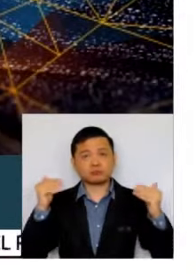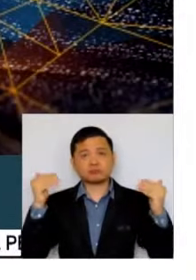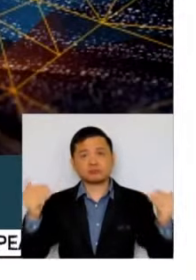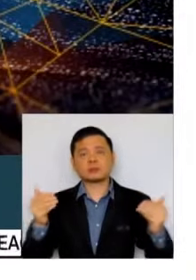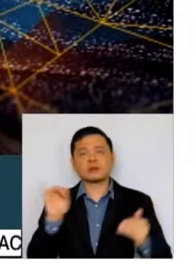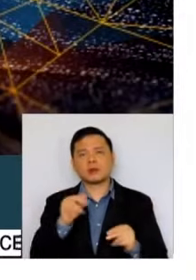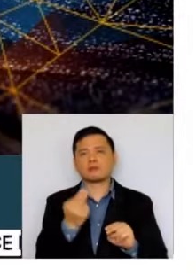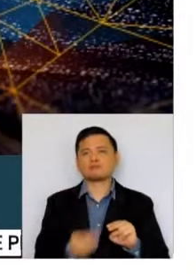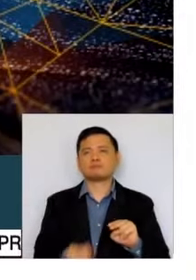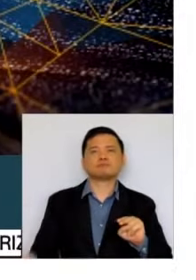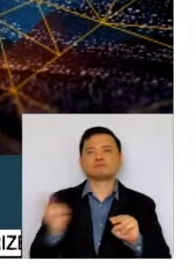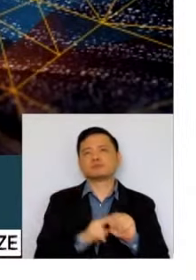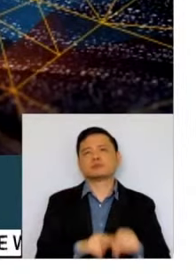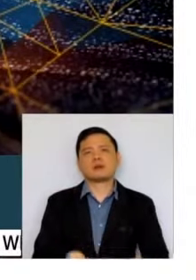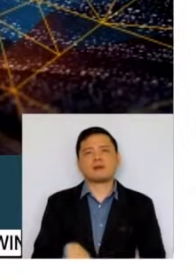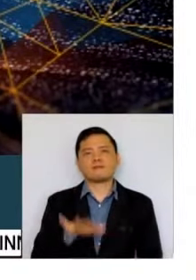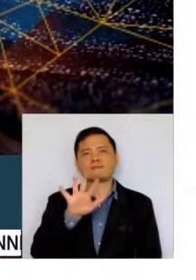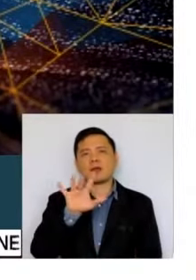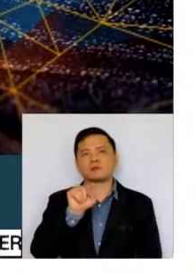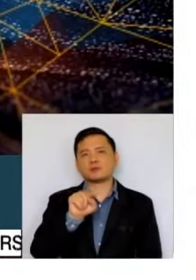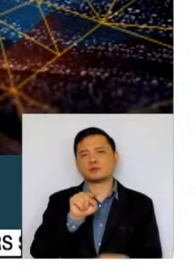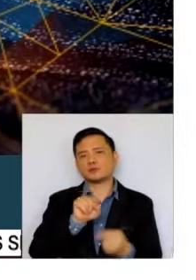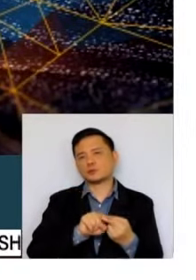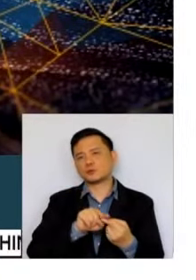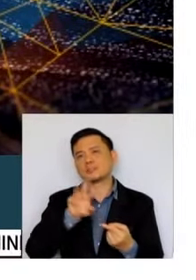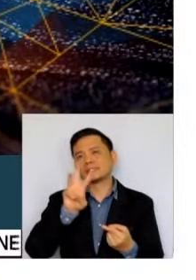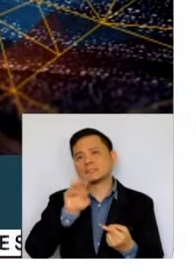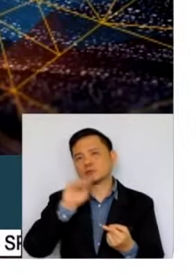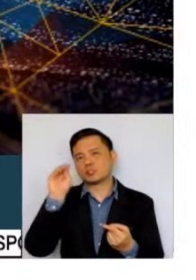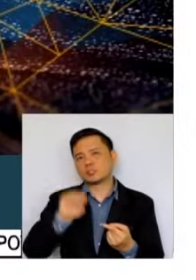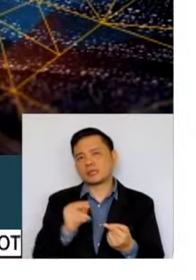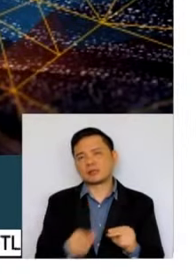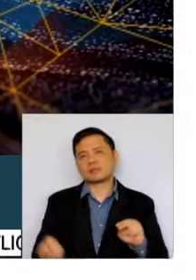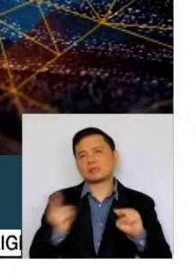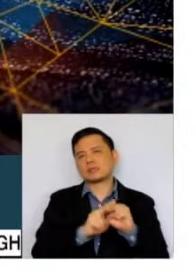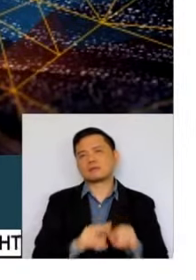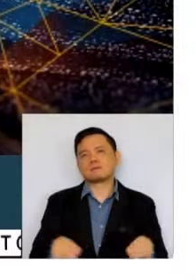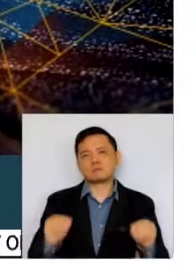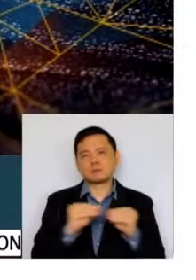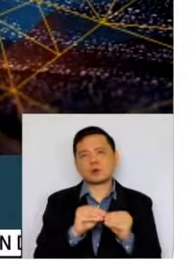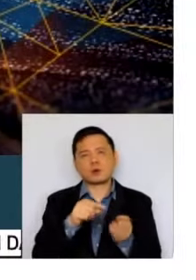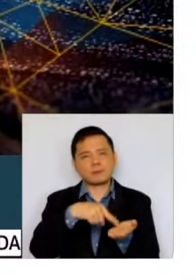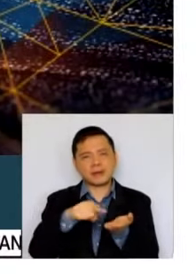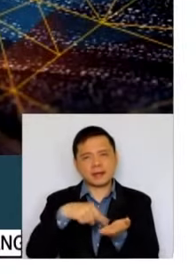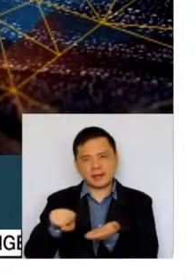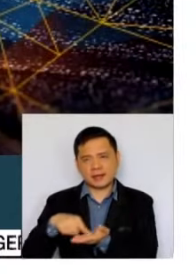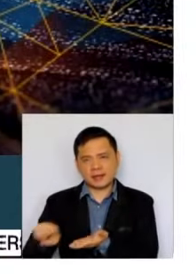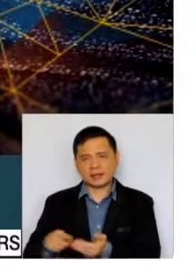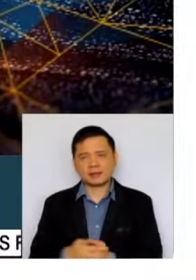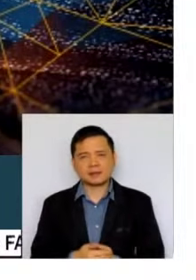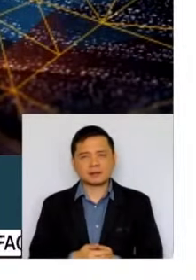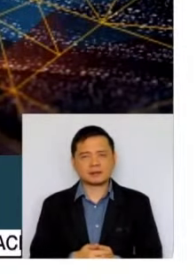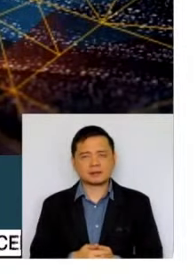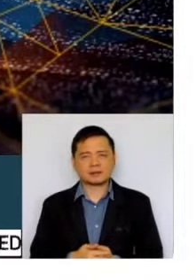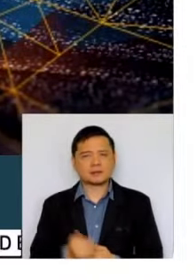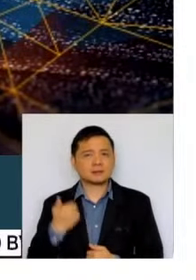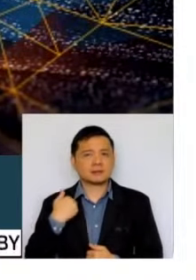to about 5 to 6% of total ad spend. So we haven't seen, you